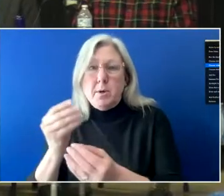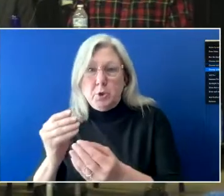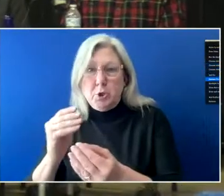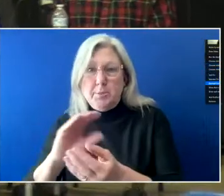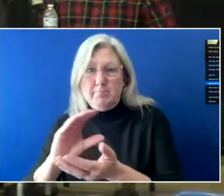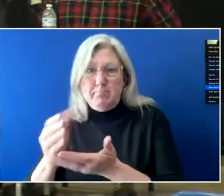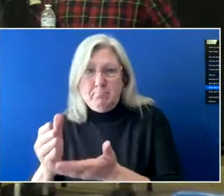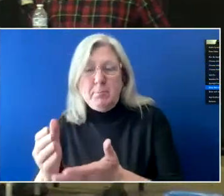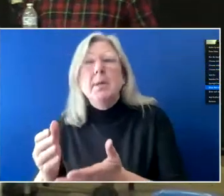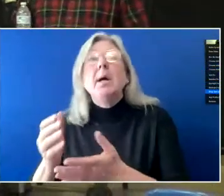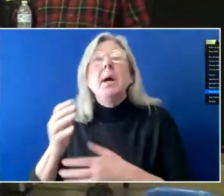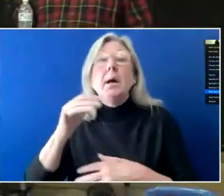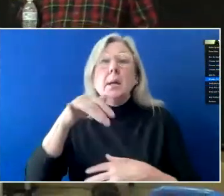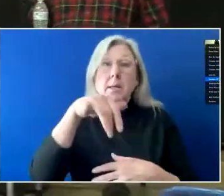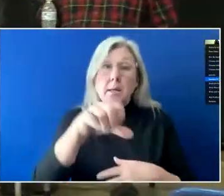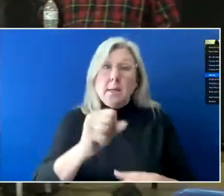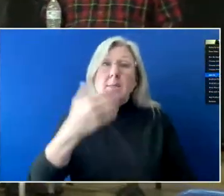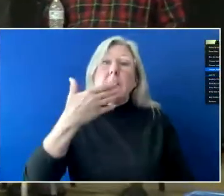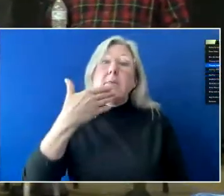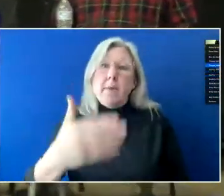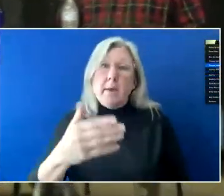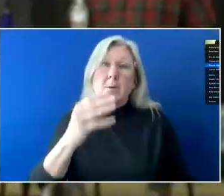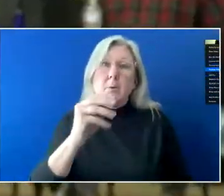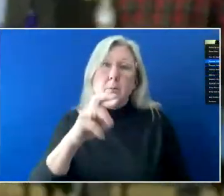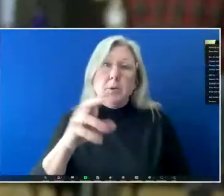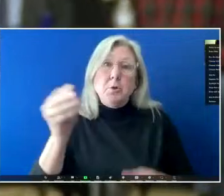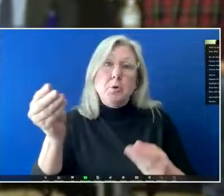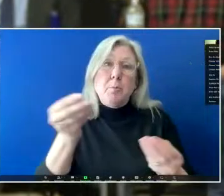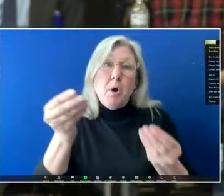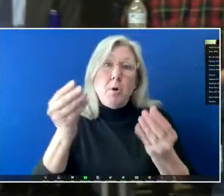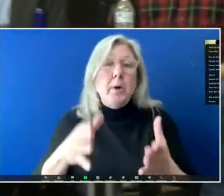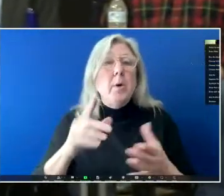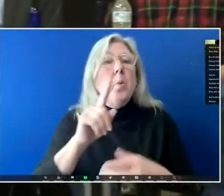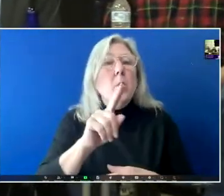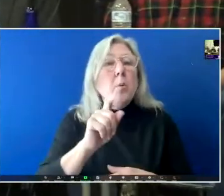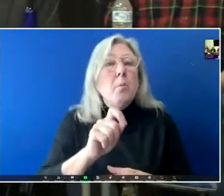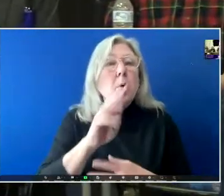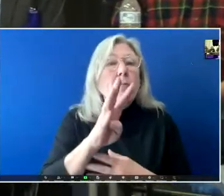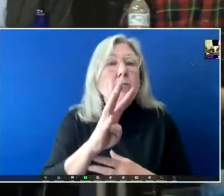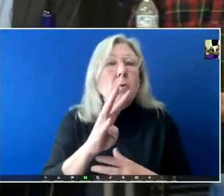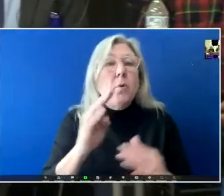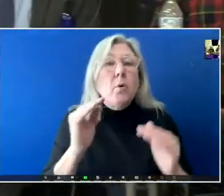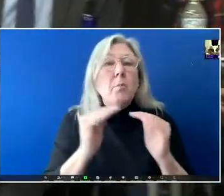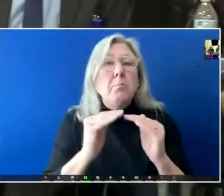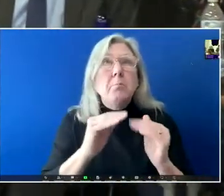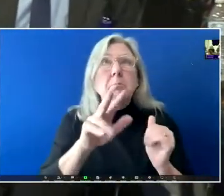moderator so the uh 1.4% would be